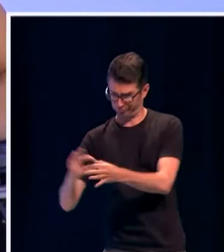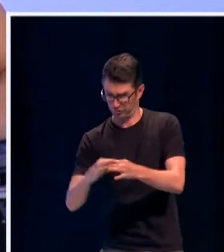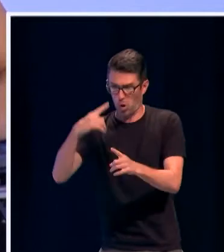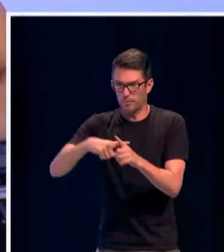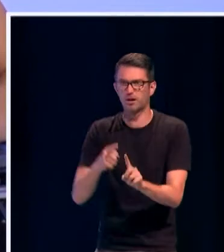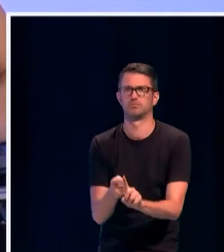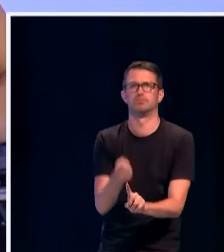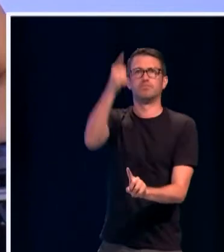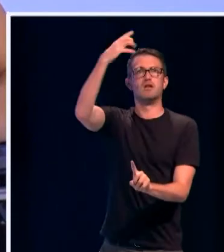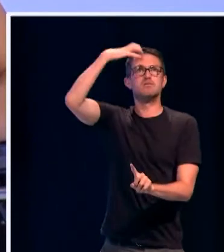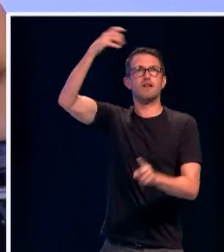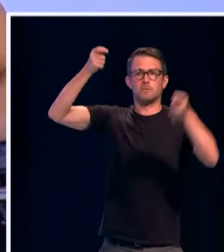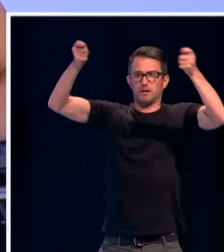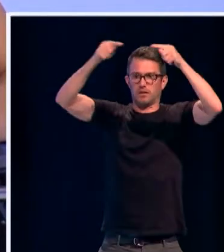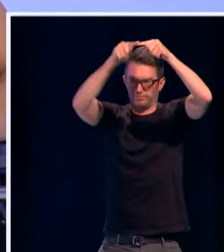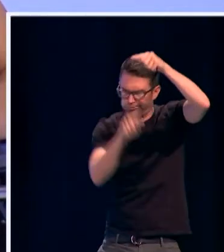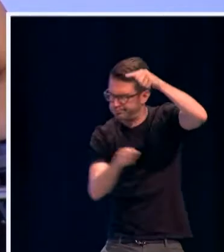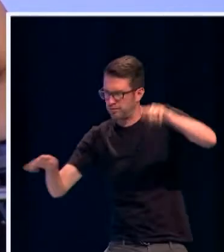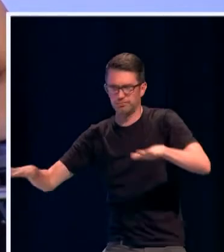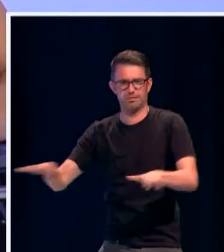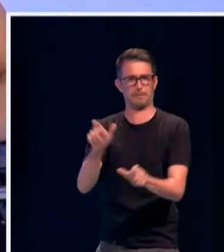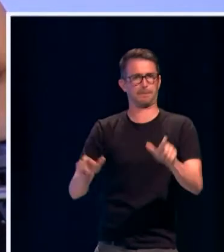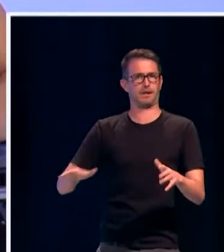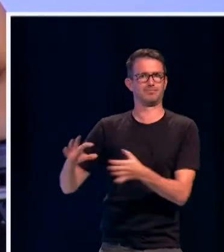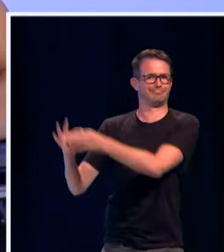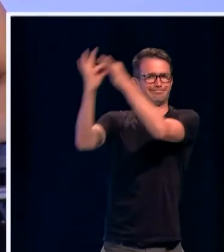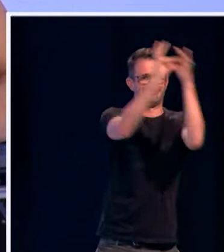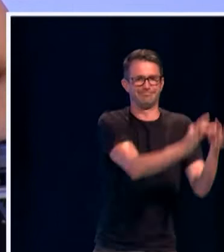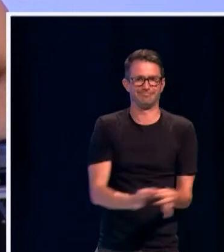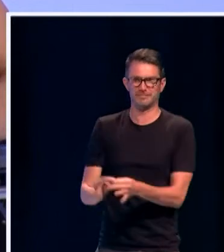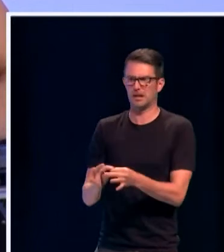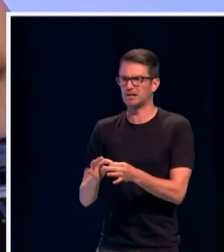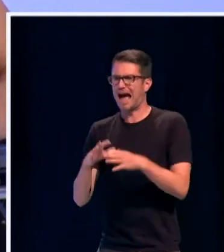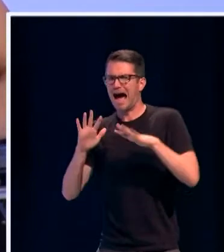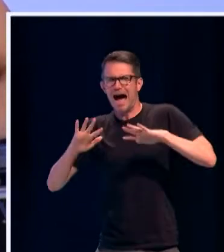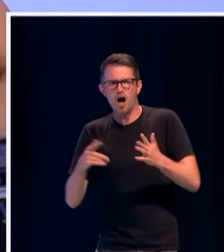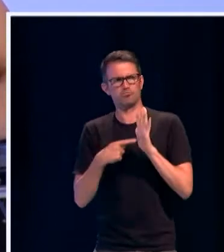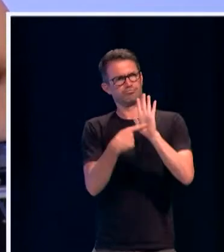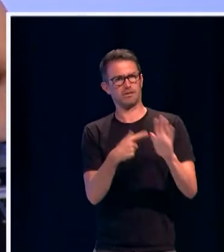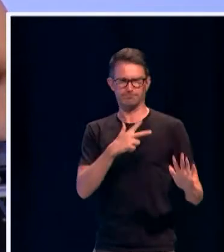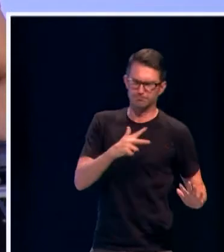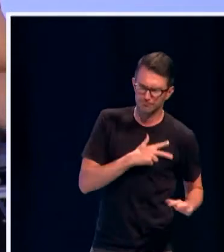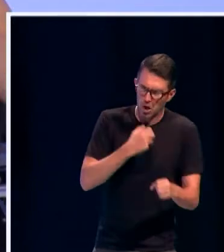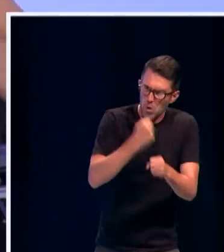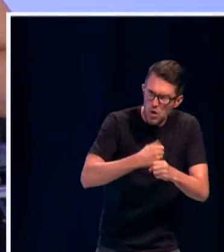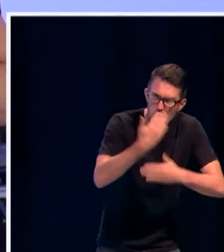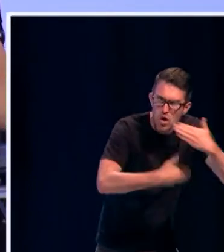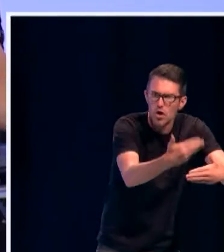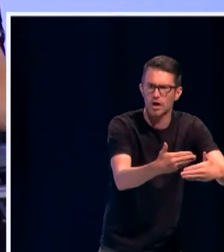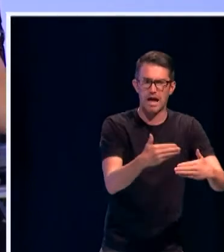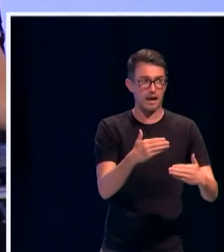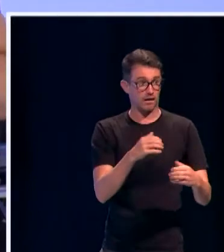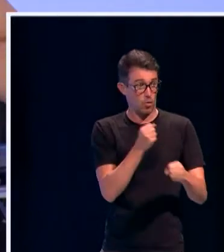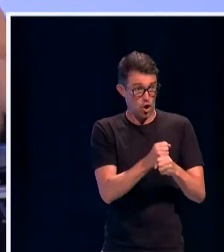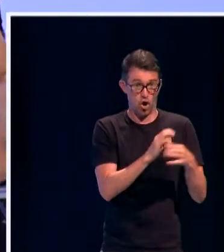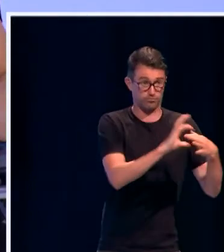follow up on commitments that can be easily translated in various national contexts, and much more. But before